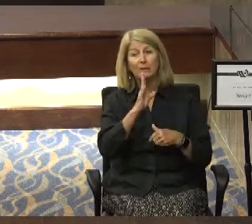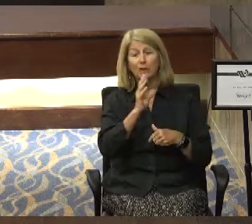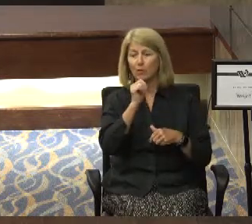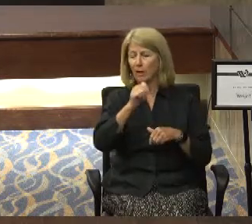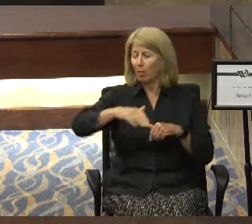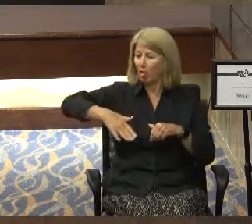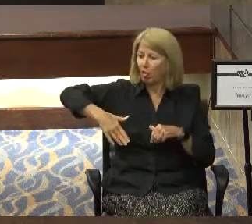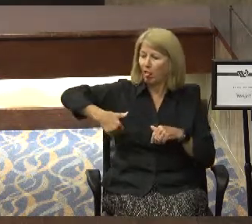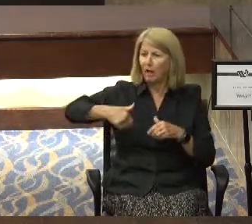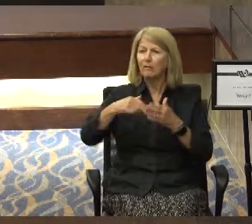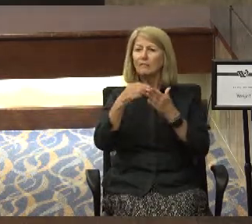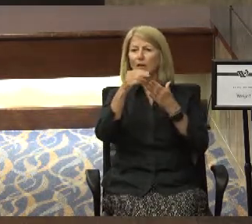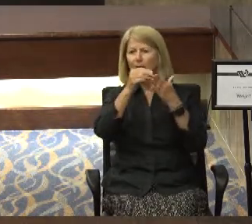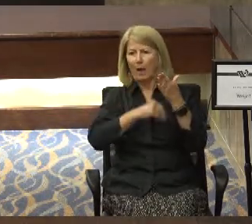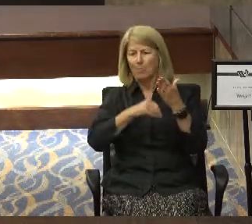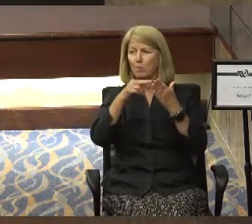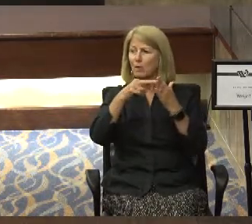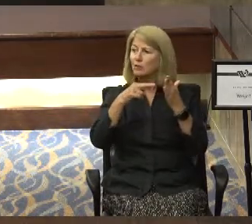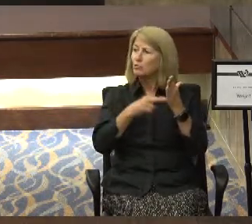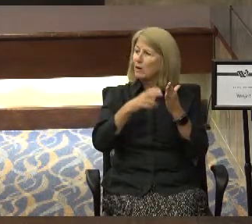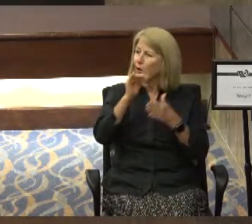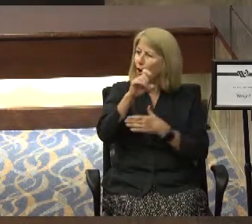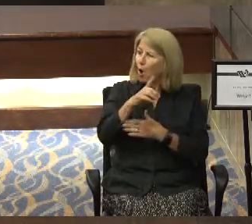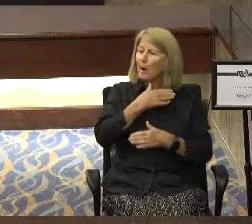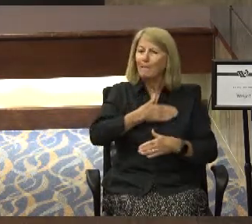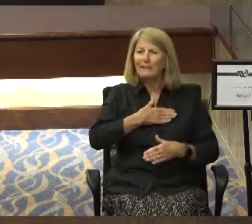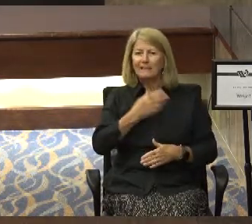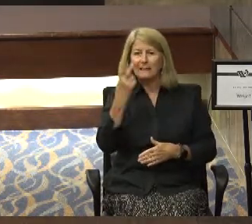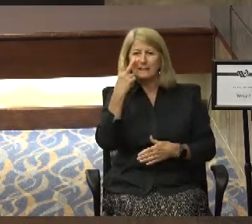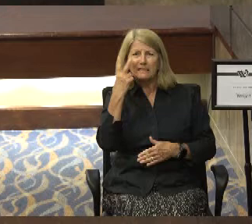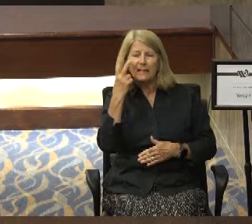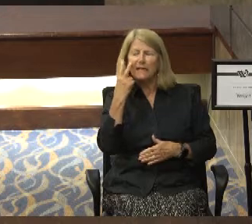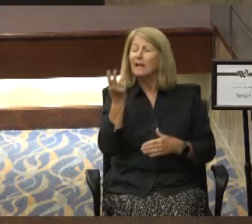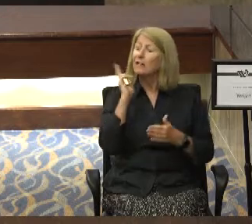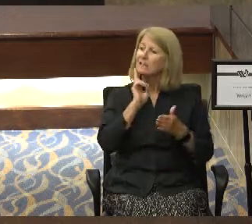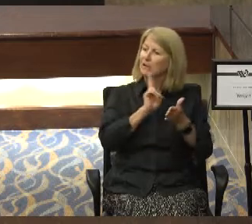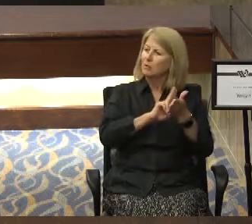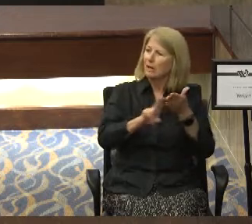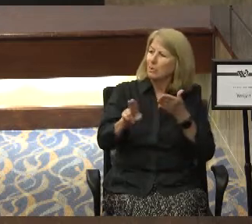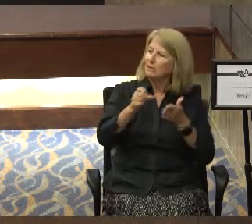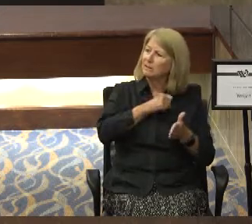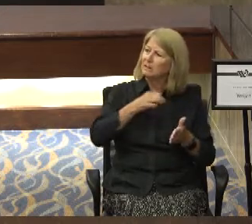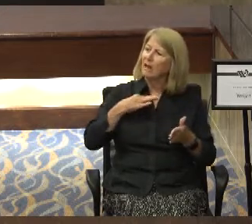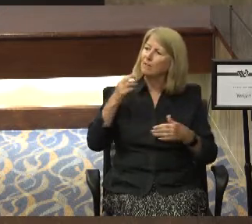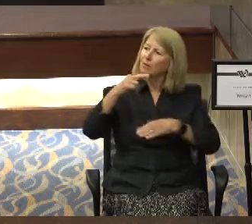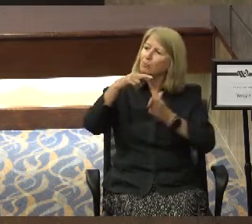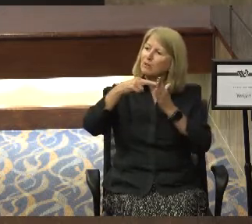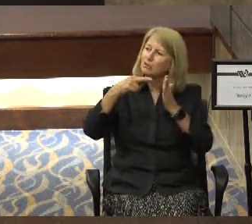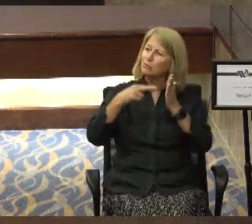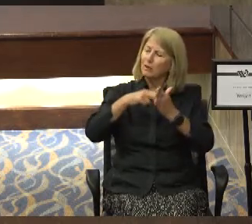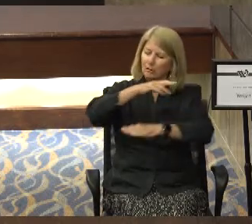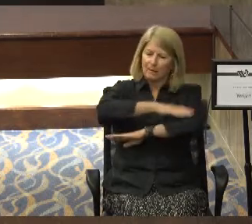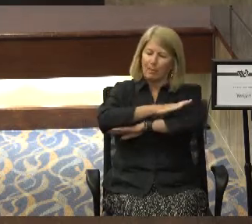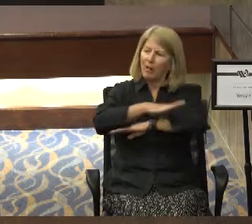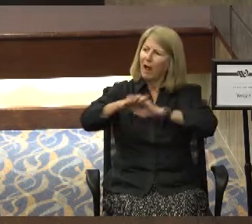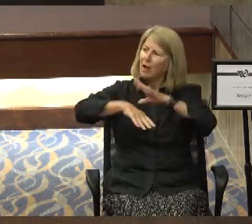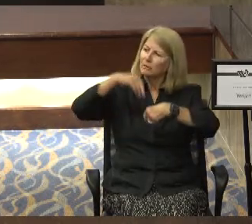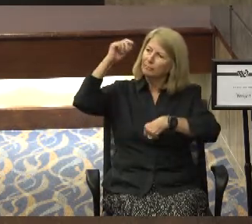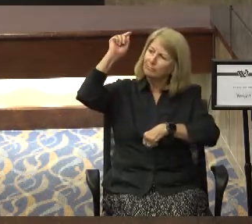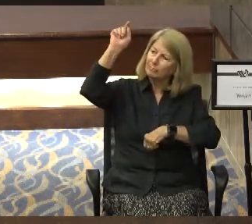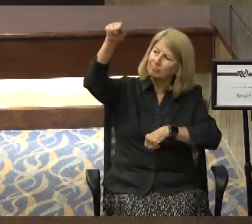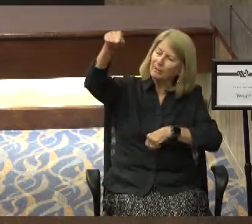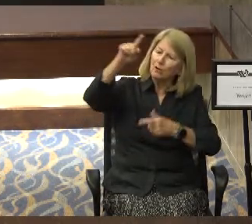out a registration card, please see the City Secretary, staff at the registration table outside of the auditorium to